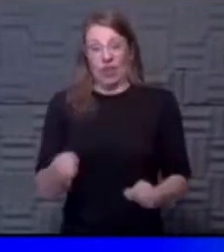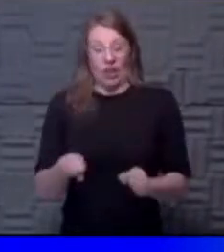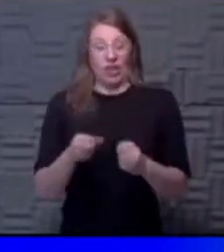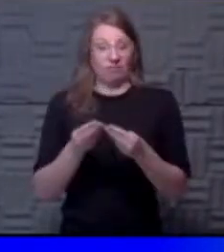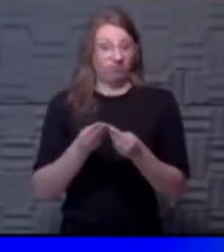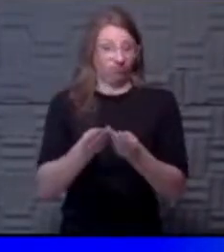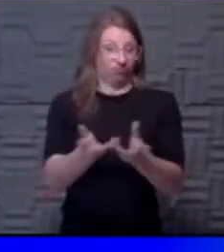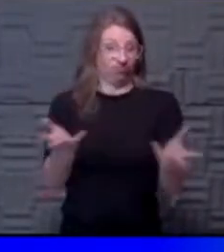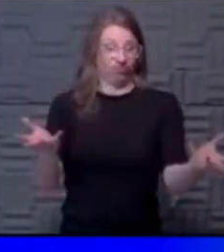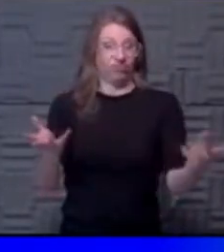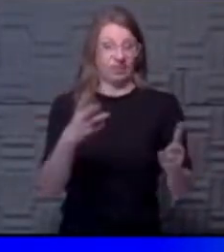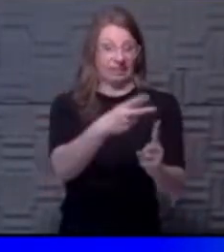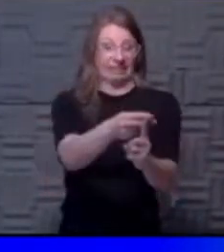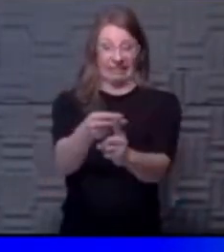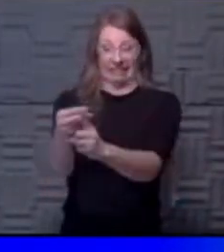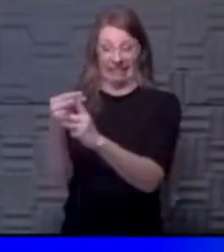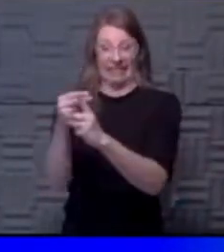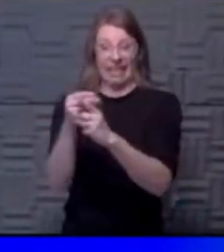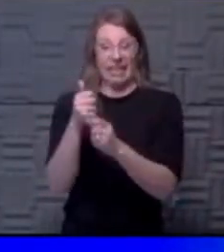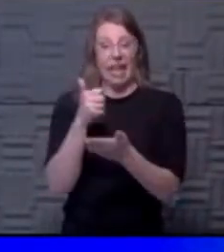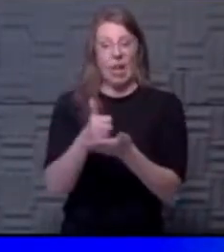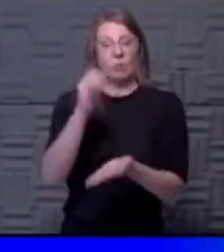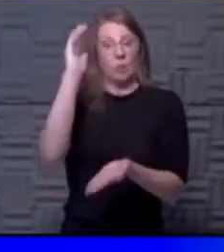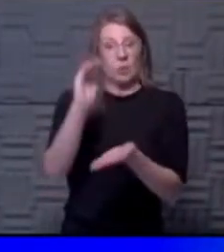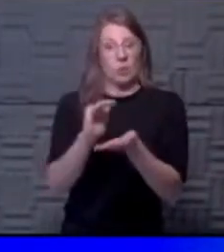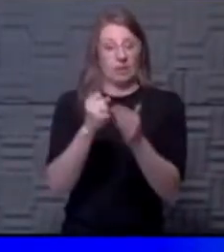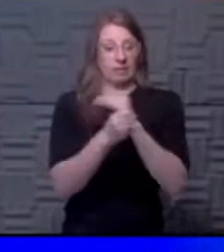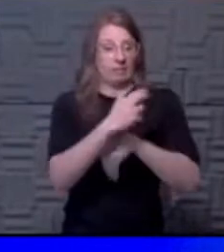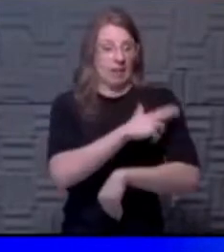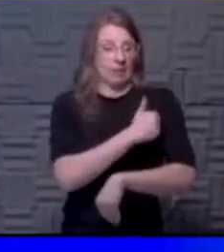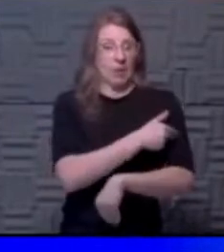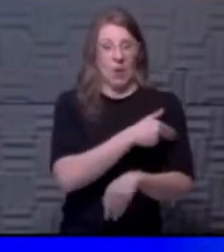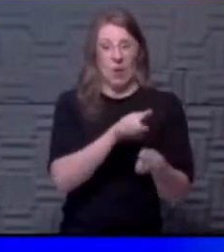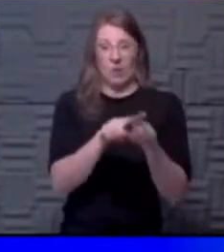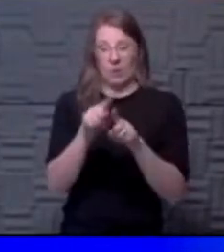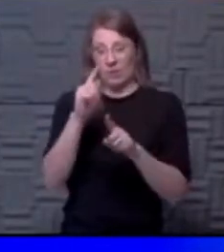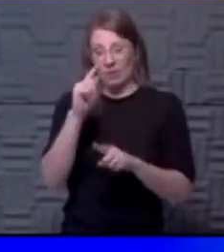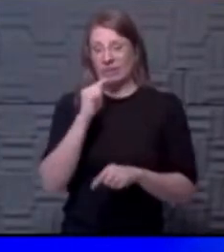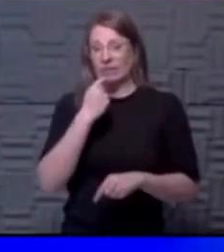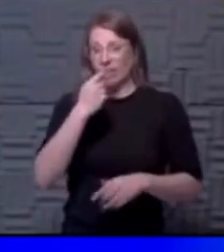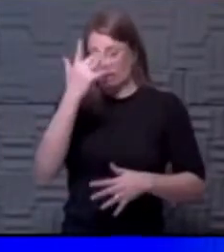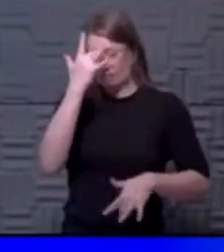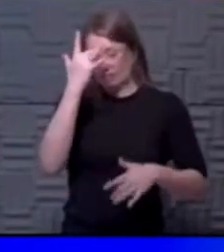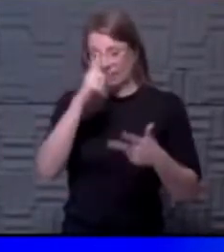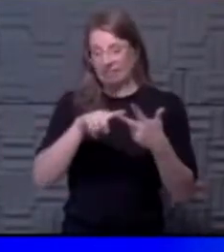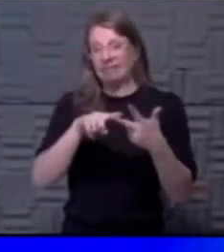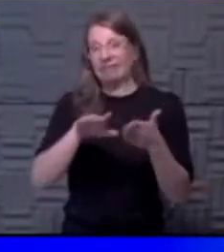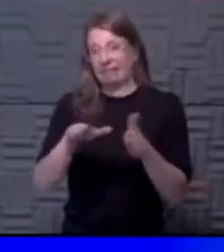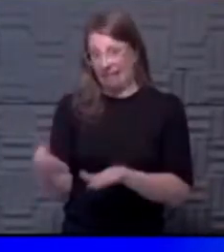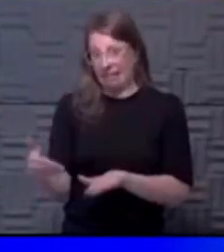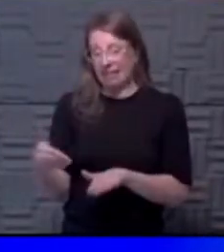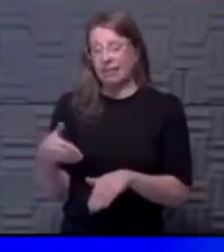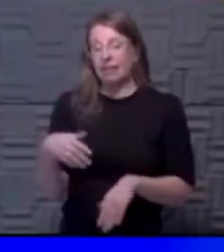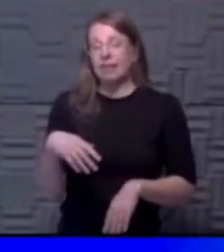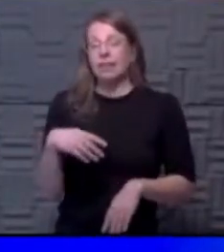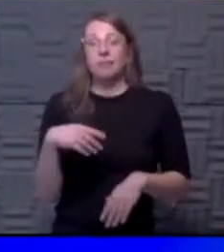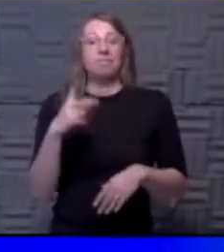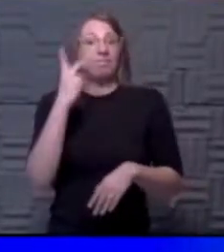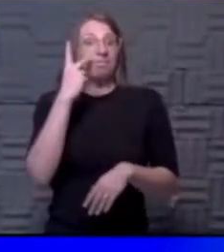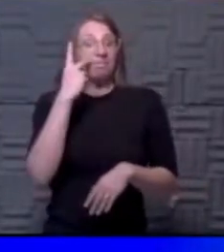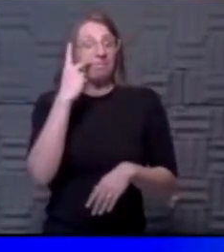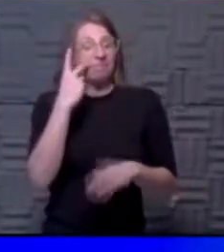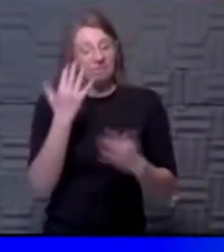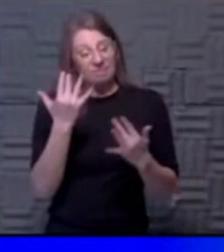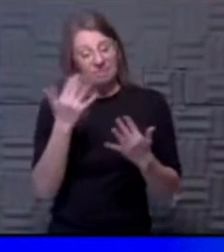to as many people as possible to help reduce hospitalizations, severe illness, and death. But we'll wait to see what